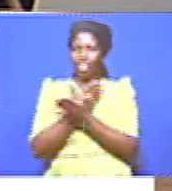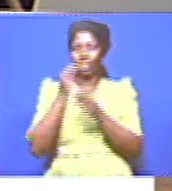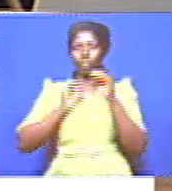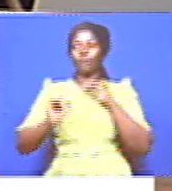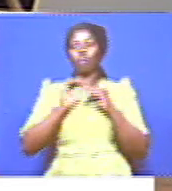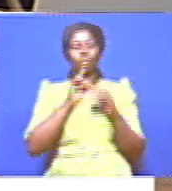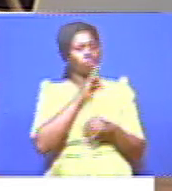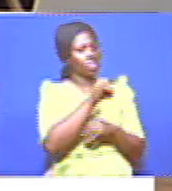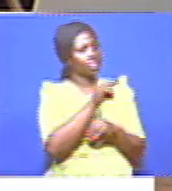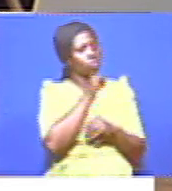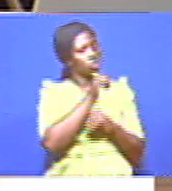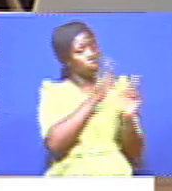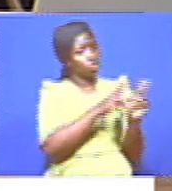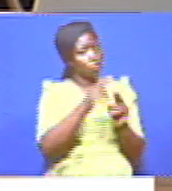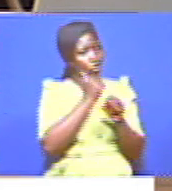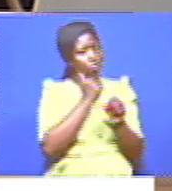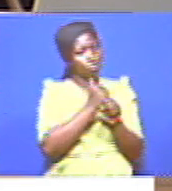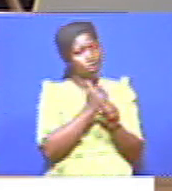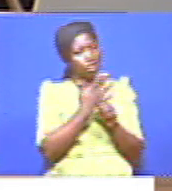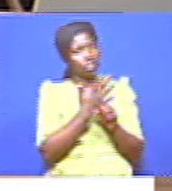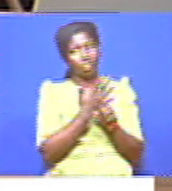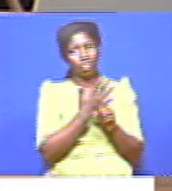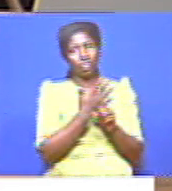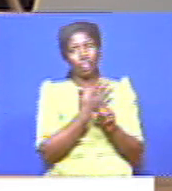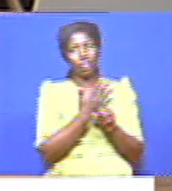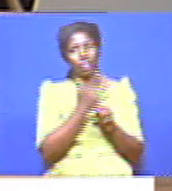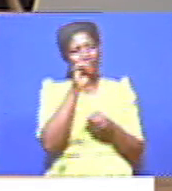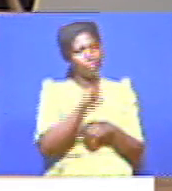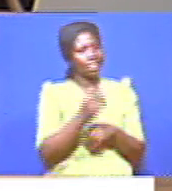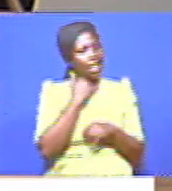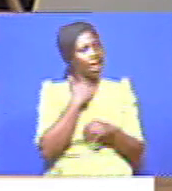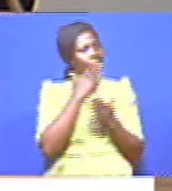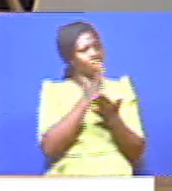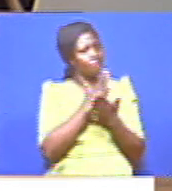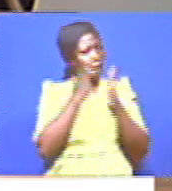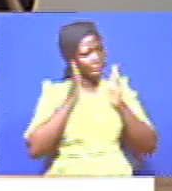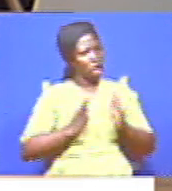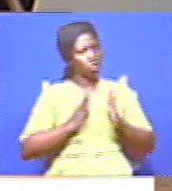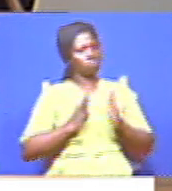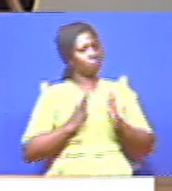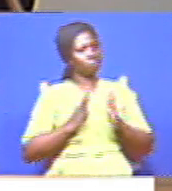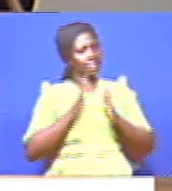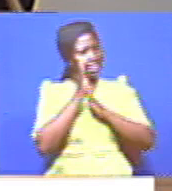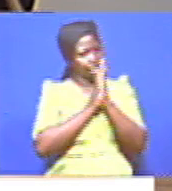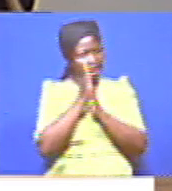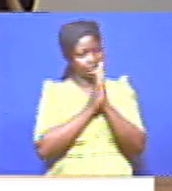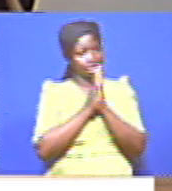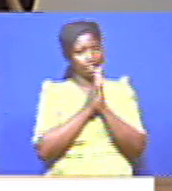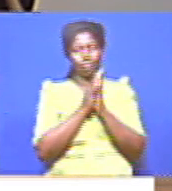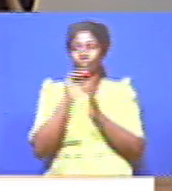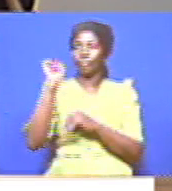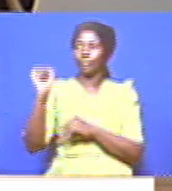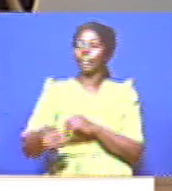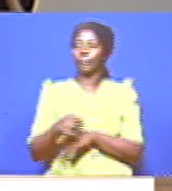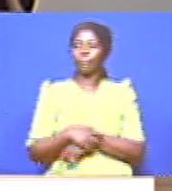any other job. No. It has to have, with it, a level of personal yes, conviction. Exactly. And then passion, as you said. Absolutely, yeah. Absolutely. Now,